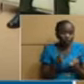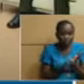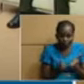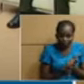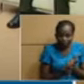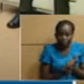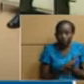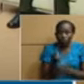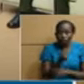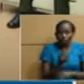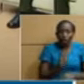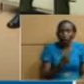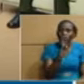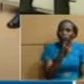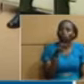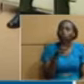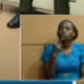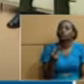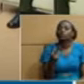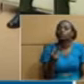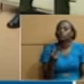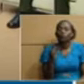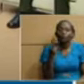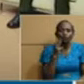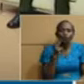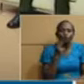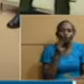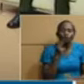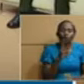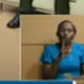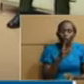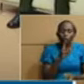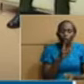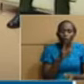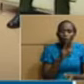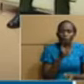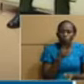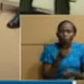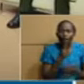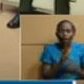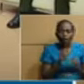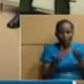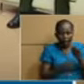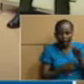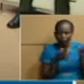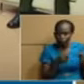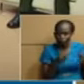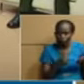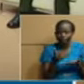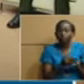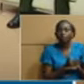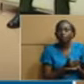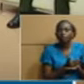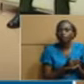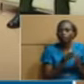only 2.2 million who are covered. Yes. By a mandatory saving scheme.